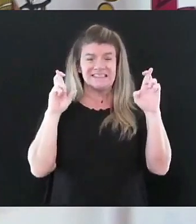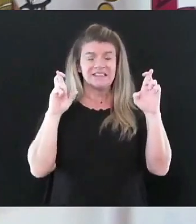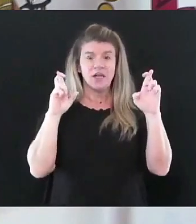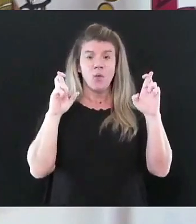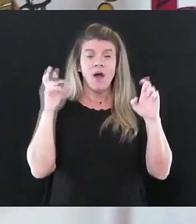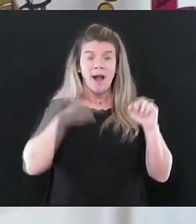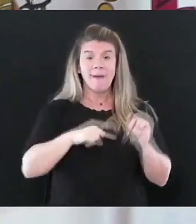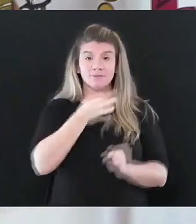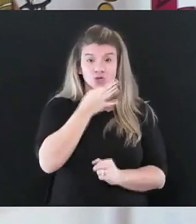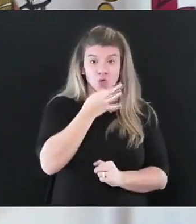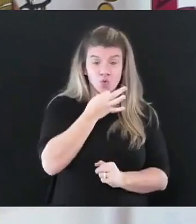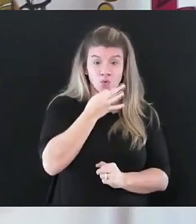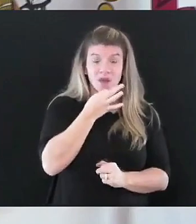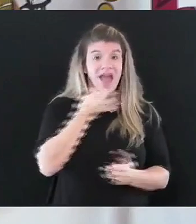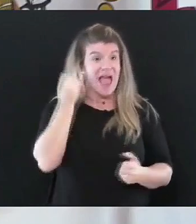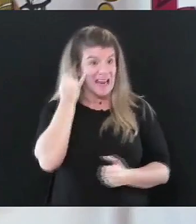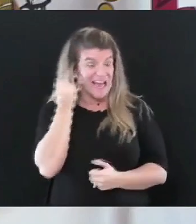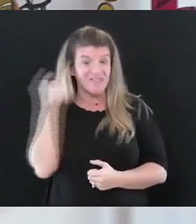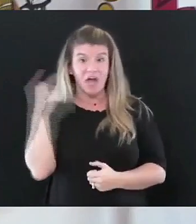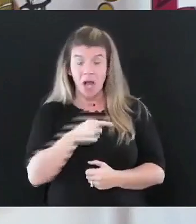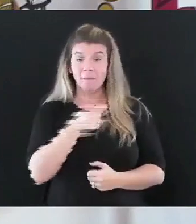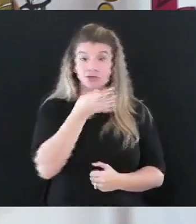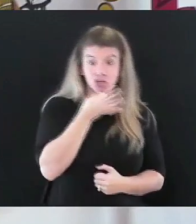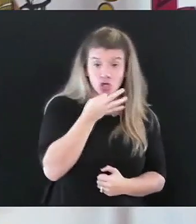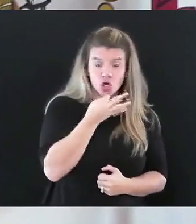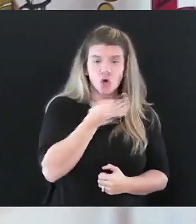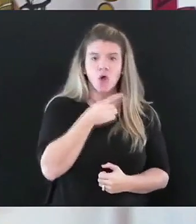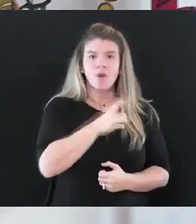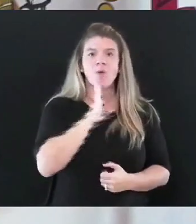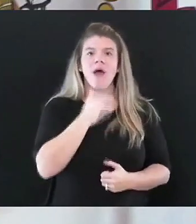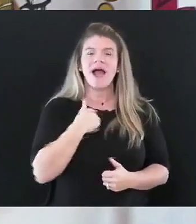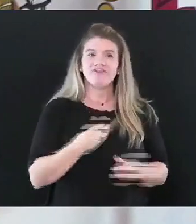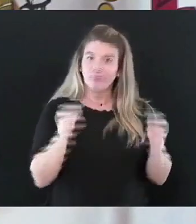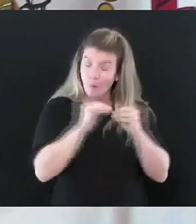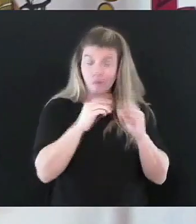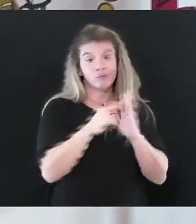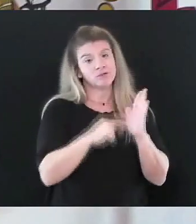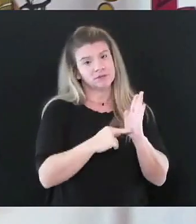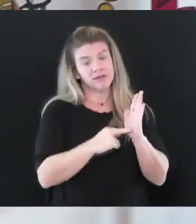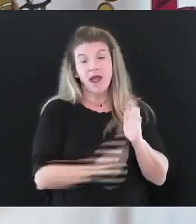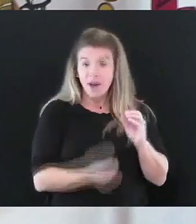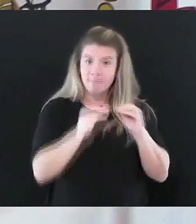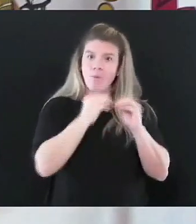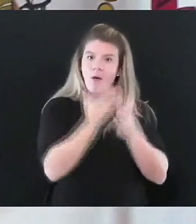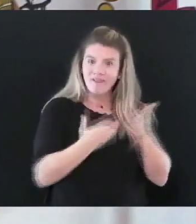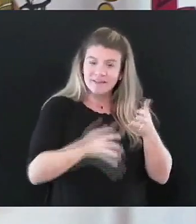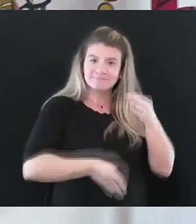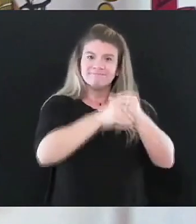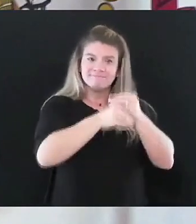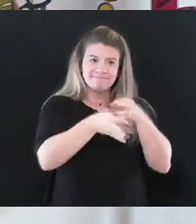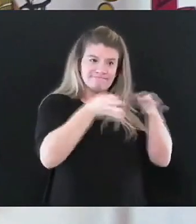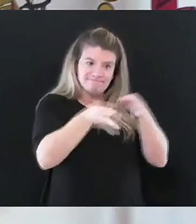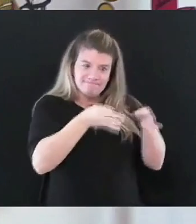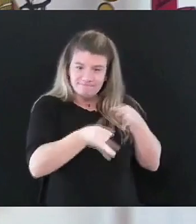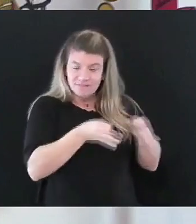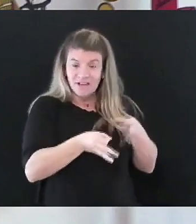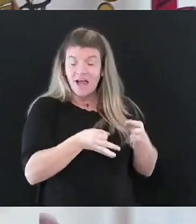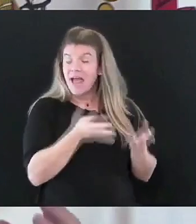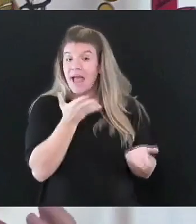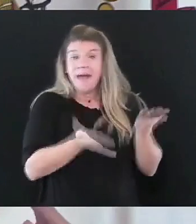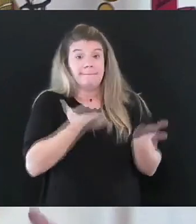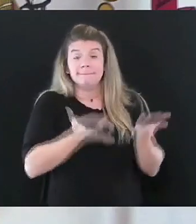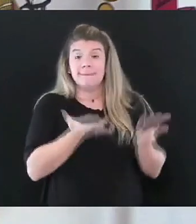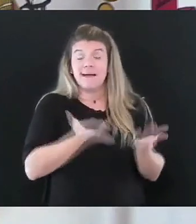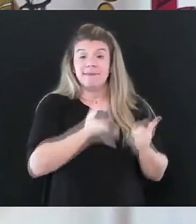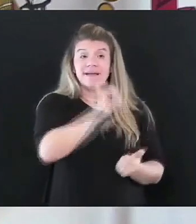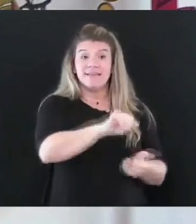immediately. And if it does come, with it will come more guidelines, more things will happen. It may very well be that we